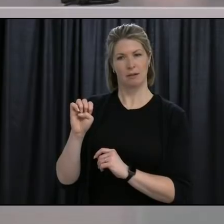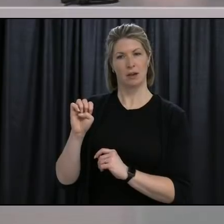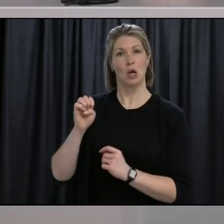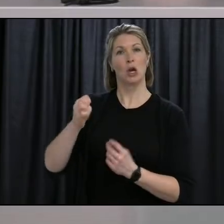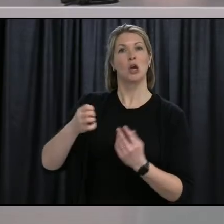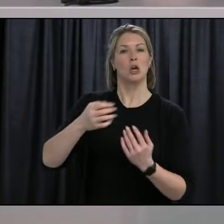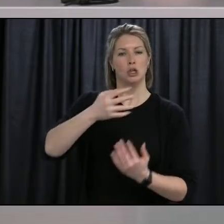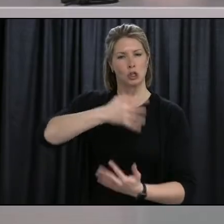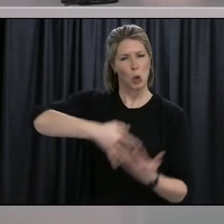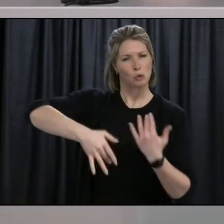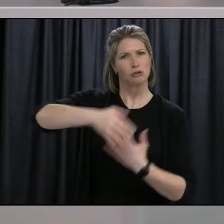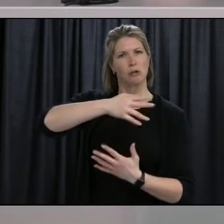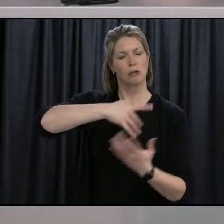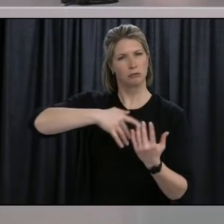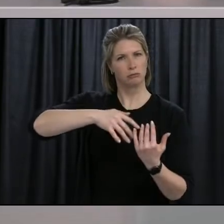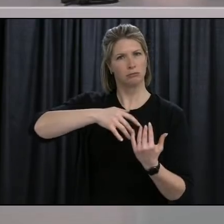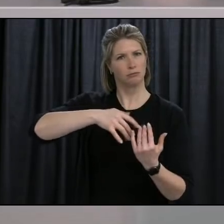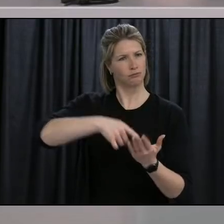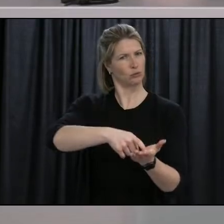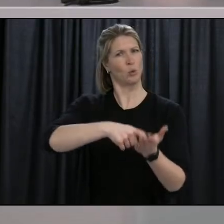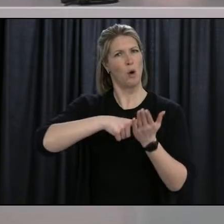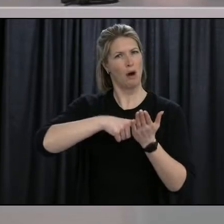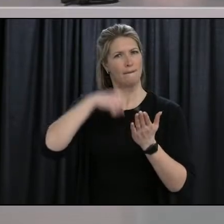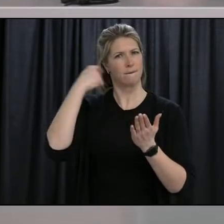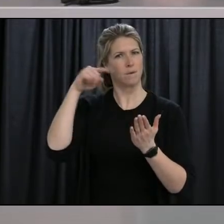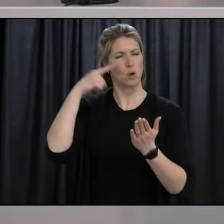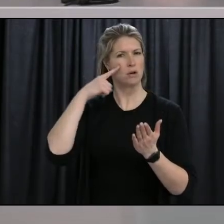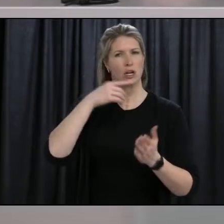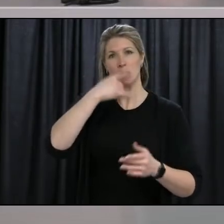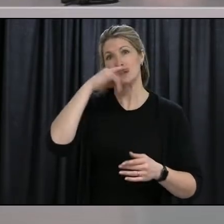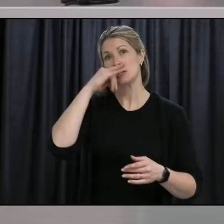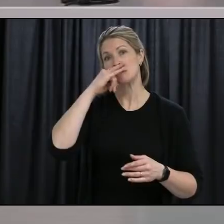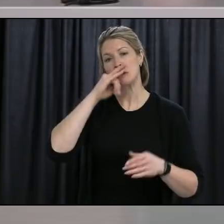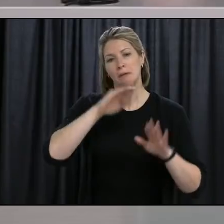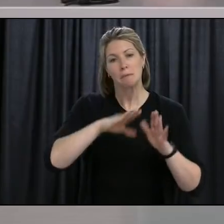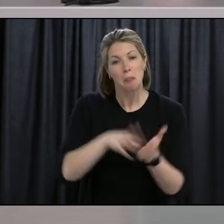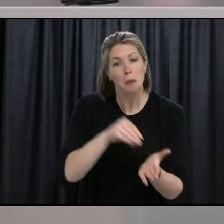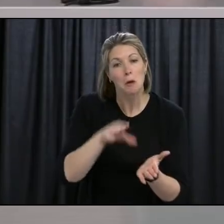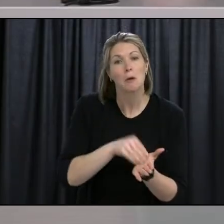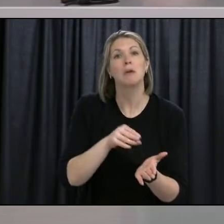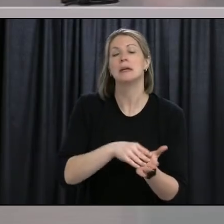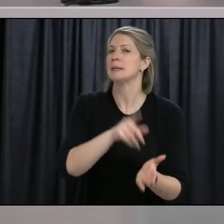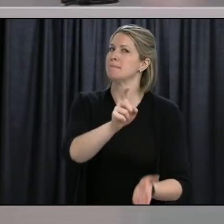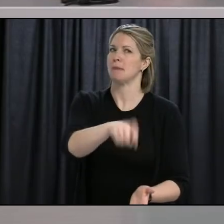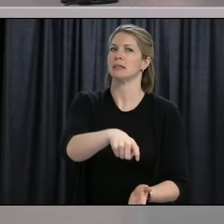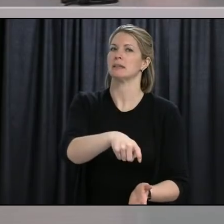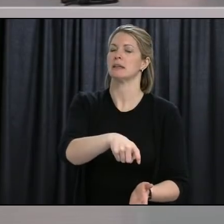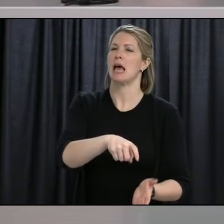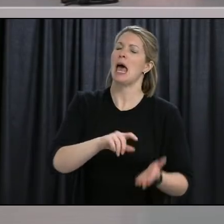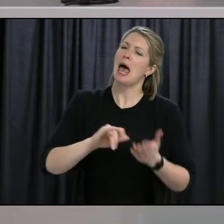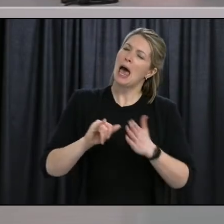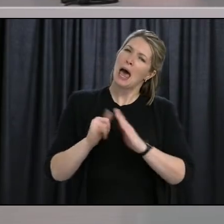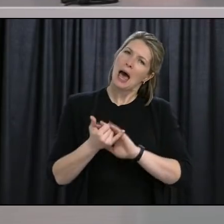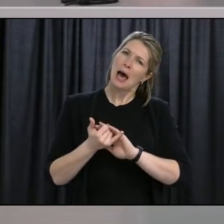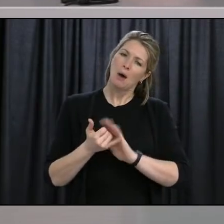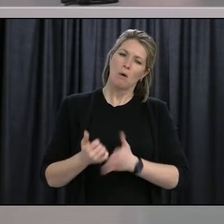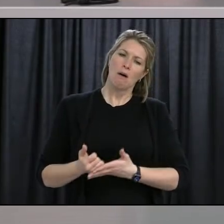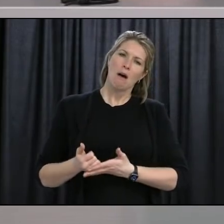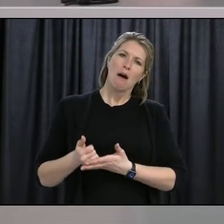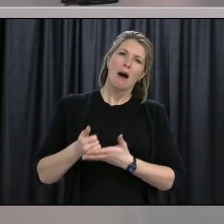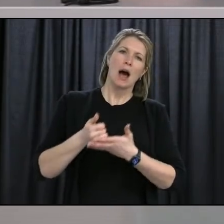fundamental in children developing social skills, what is the plan to assist children in developing these